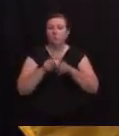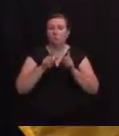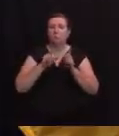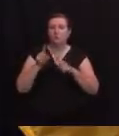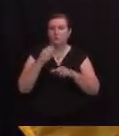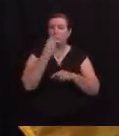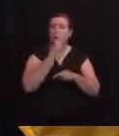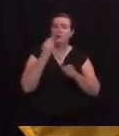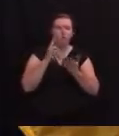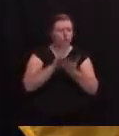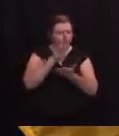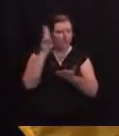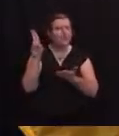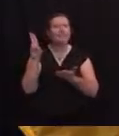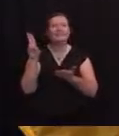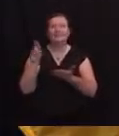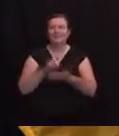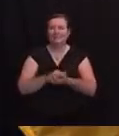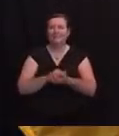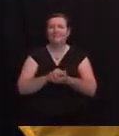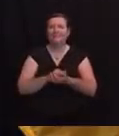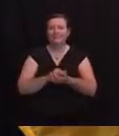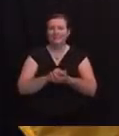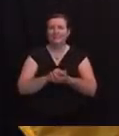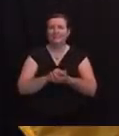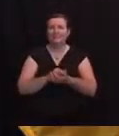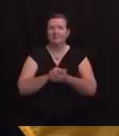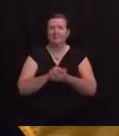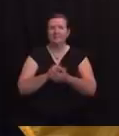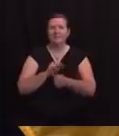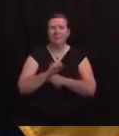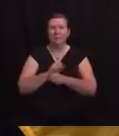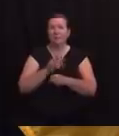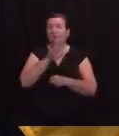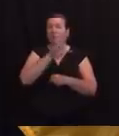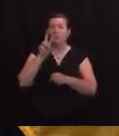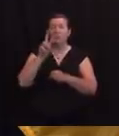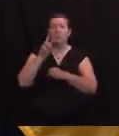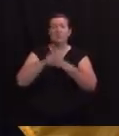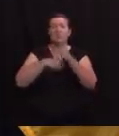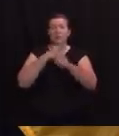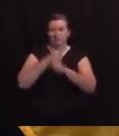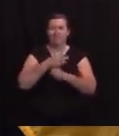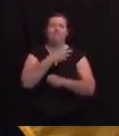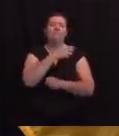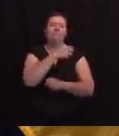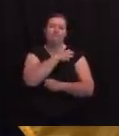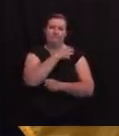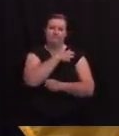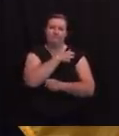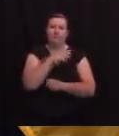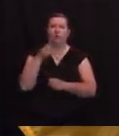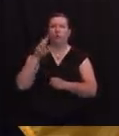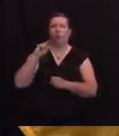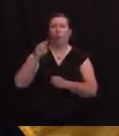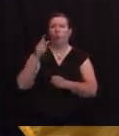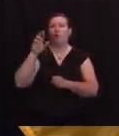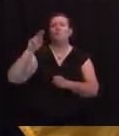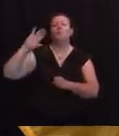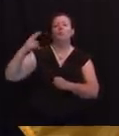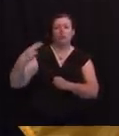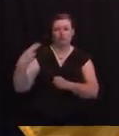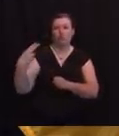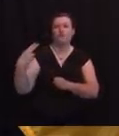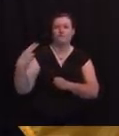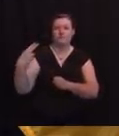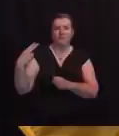University. Nelson had a 32-year career, Pat, with the Long Branch Police Department before retiring at the rank of captain, and for